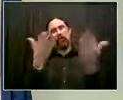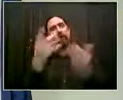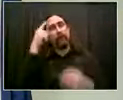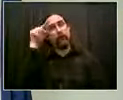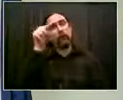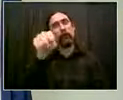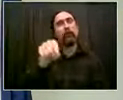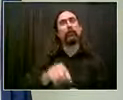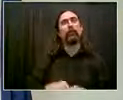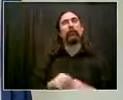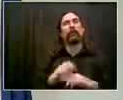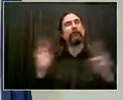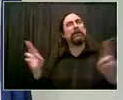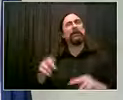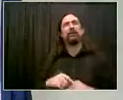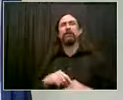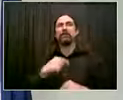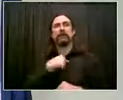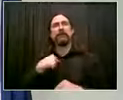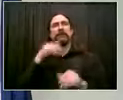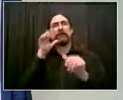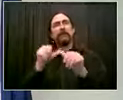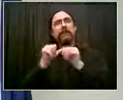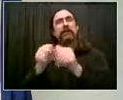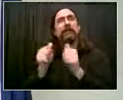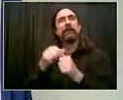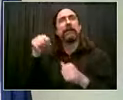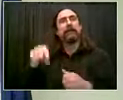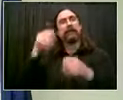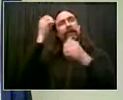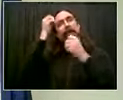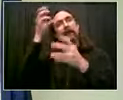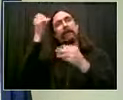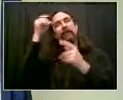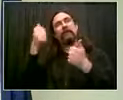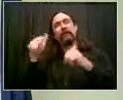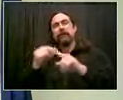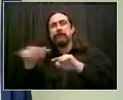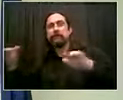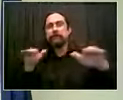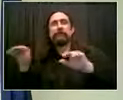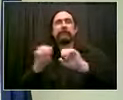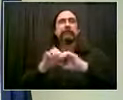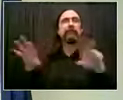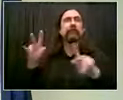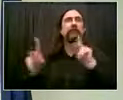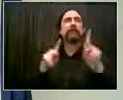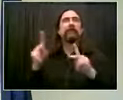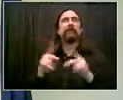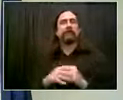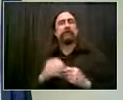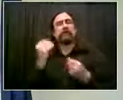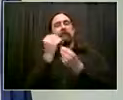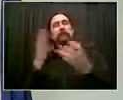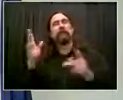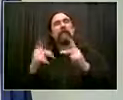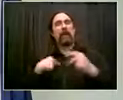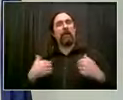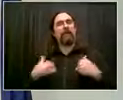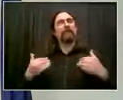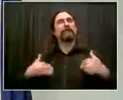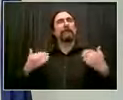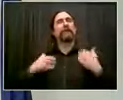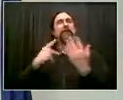I'm going to open up play streets. I have the Saturday Night Lights program for our youth. This is what we have to do. And most importantly, we have to